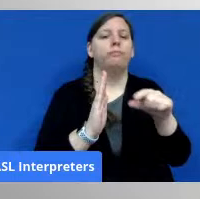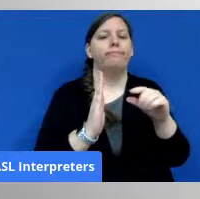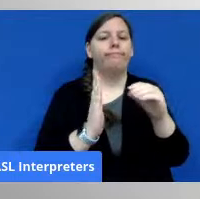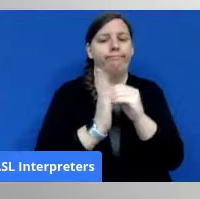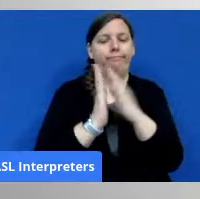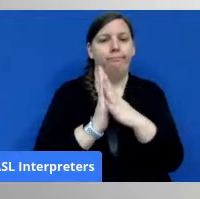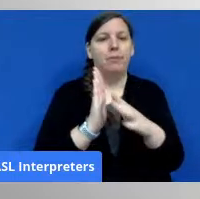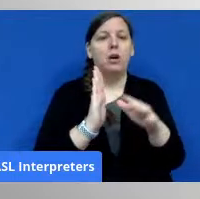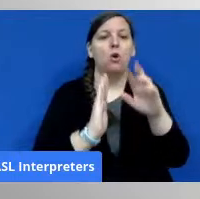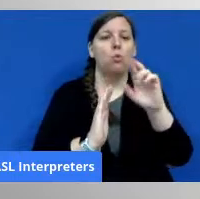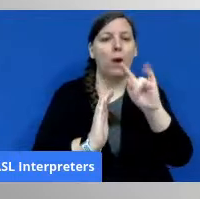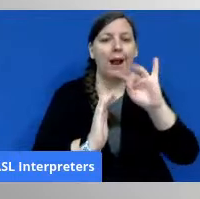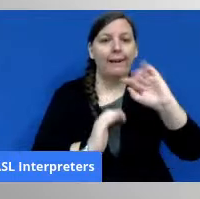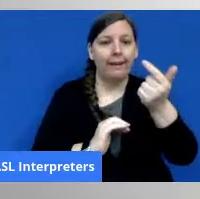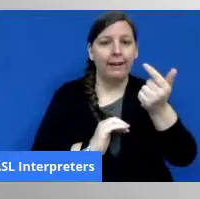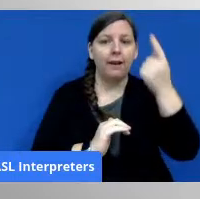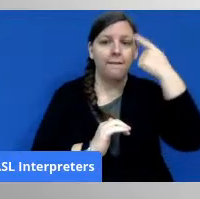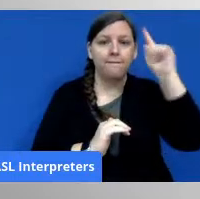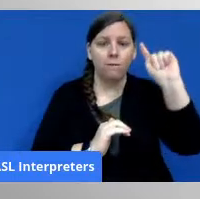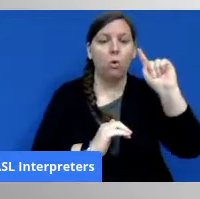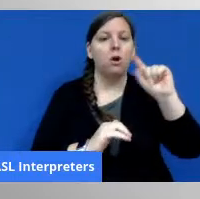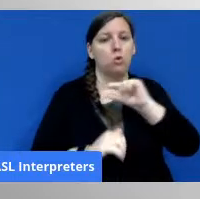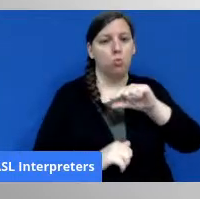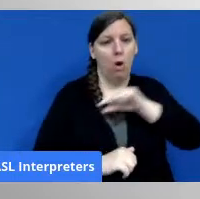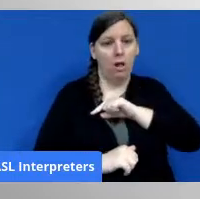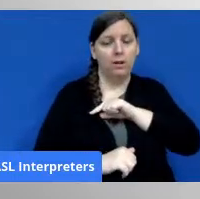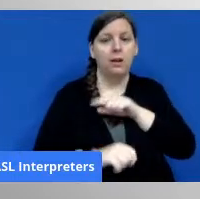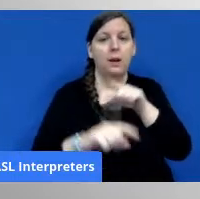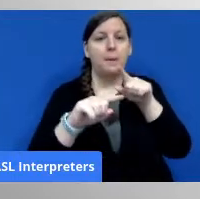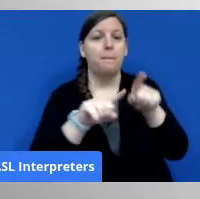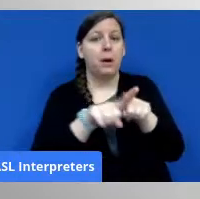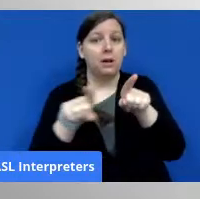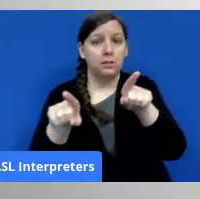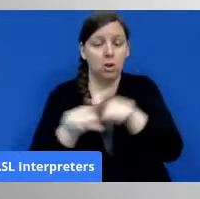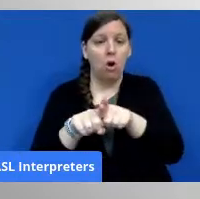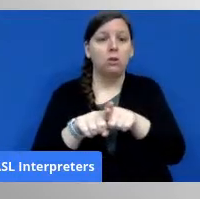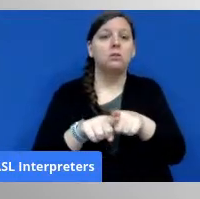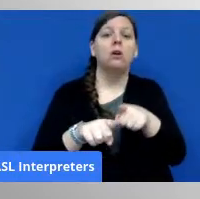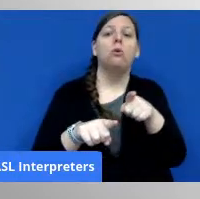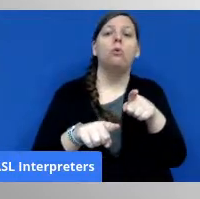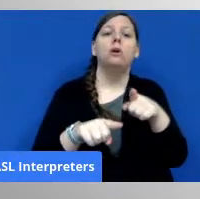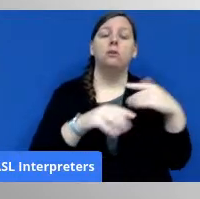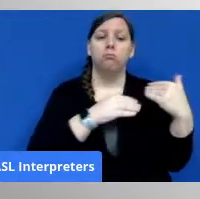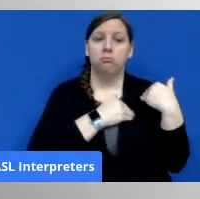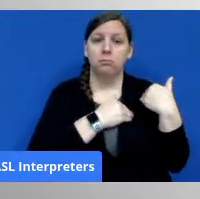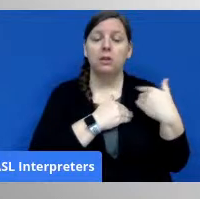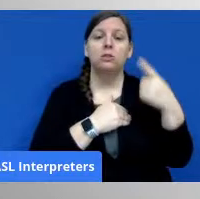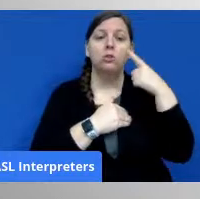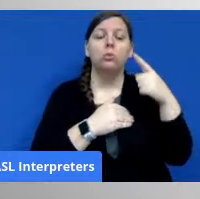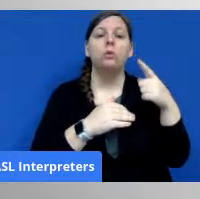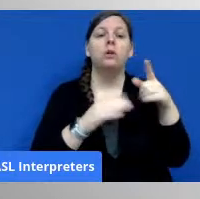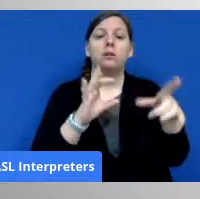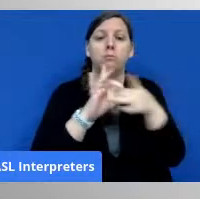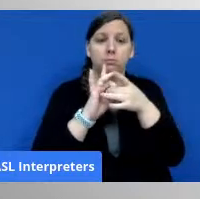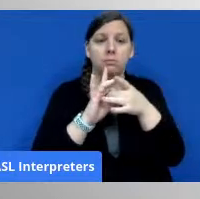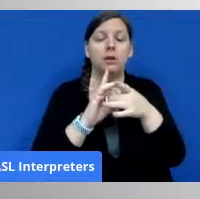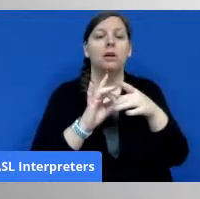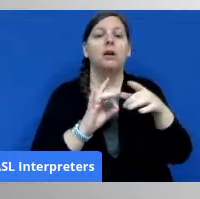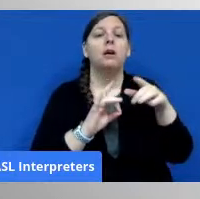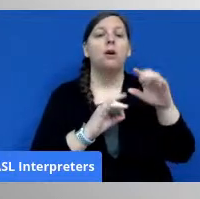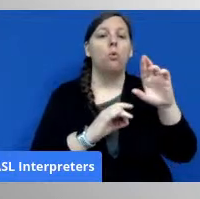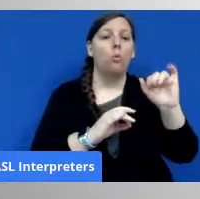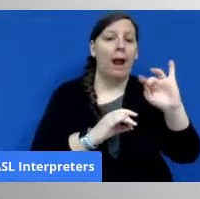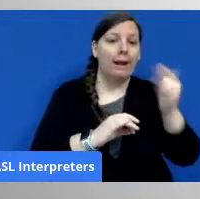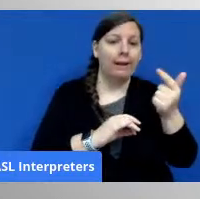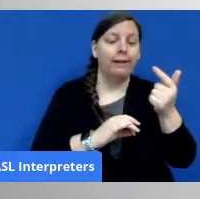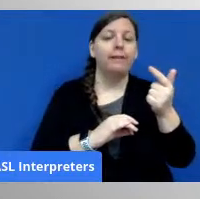also is on the policy agenda of the state agency to tie participation in quality rated to being able to receive CAPS funding from the